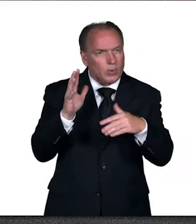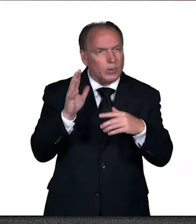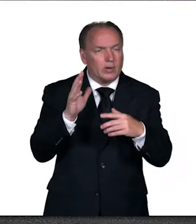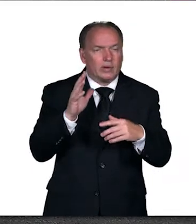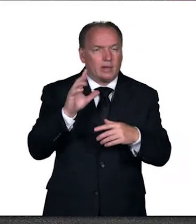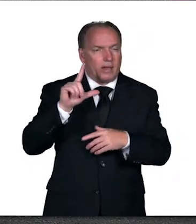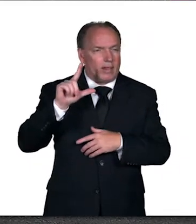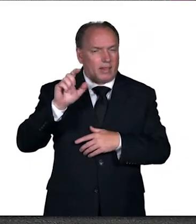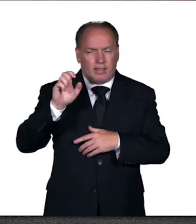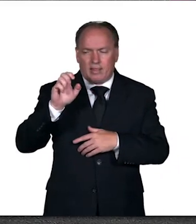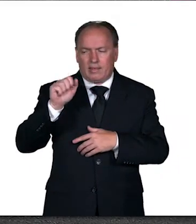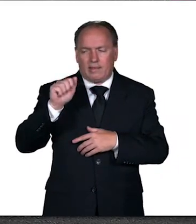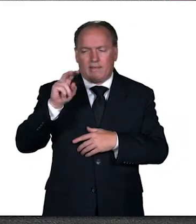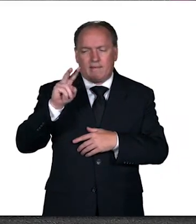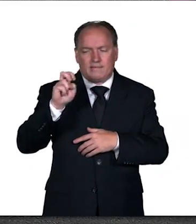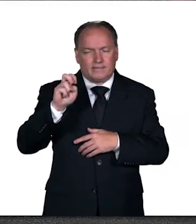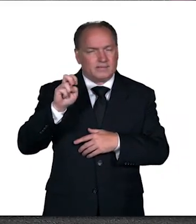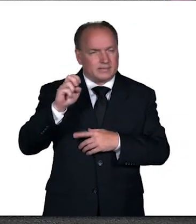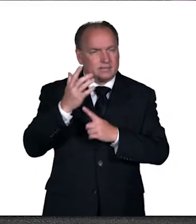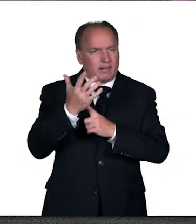his leaves.